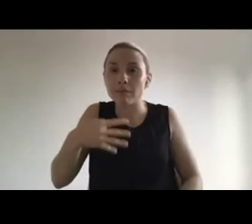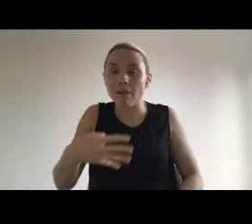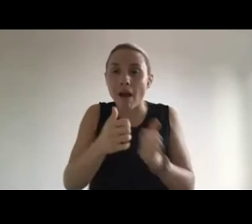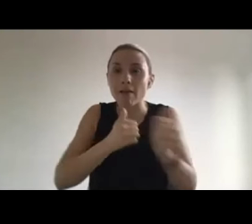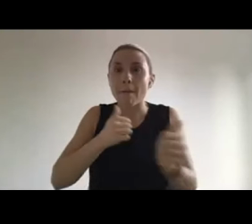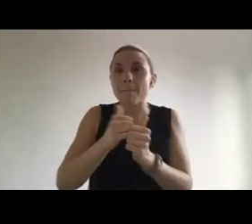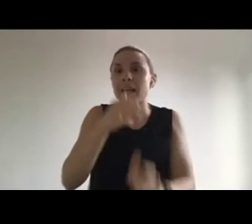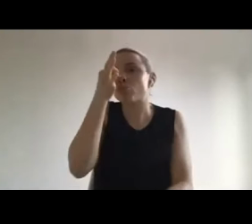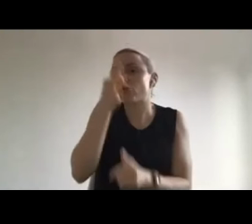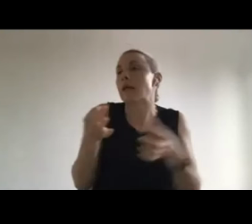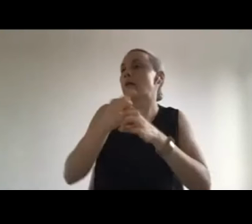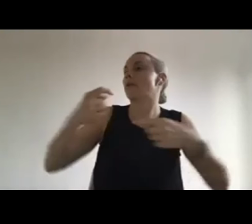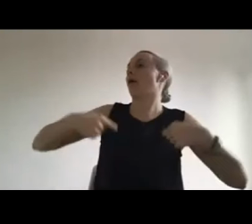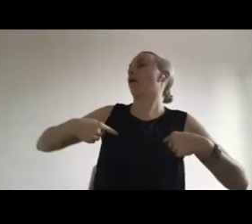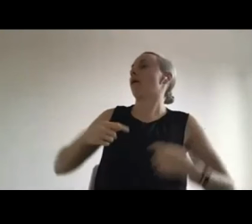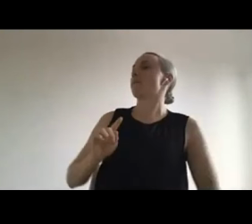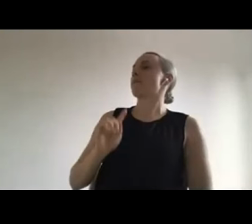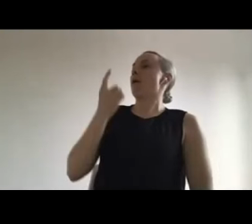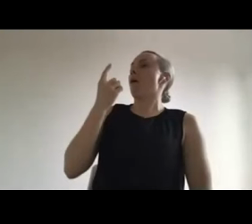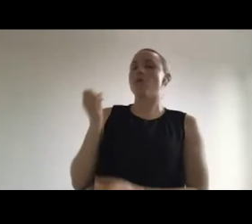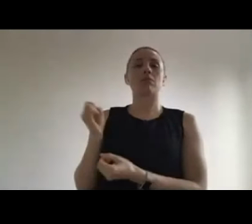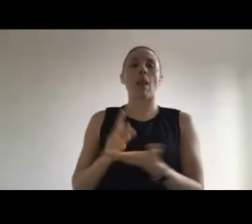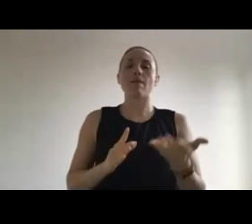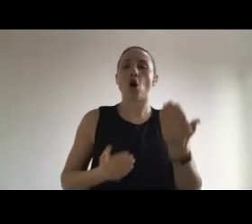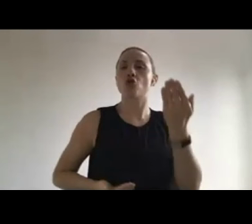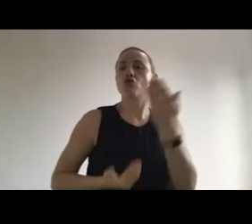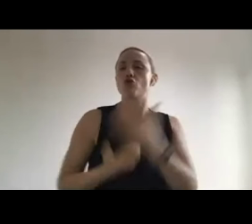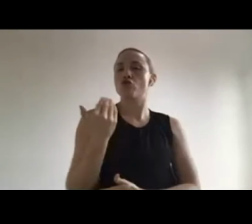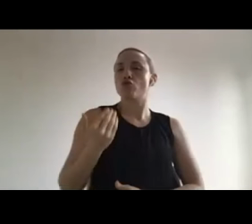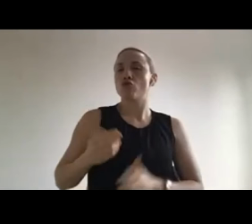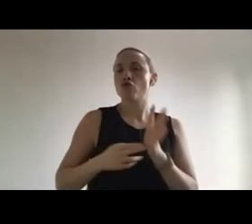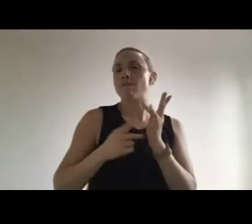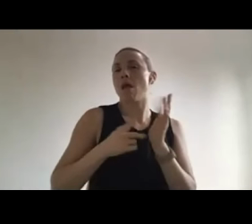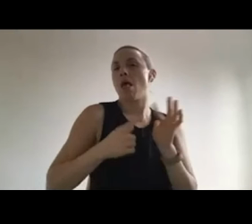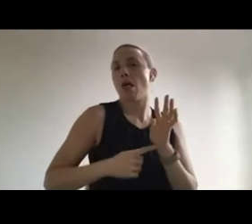an effective novel hearing therapeutic.